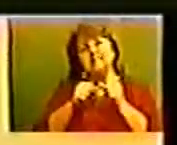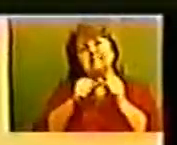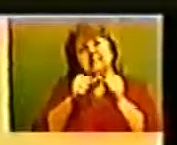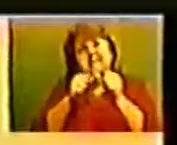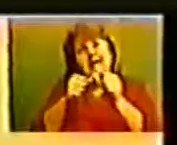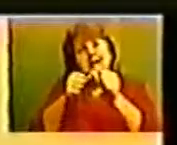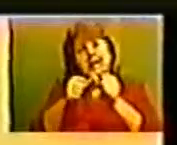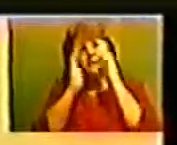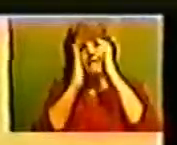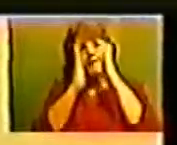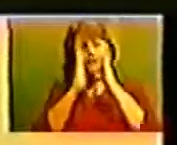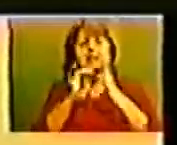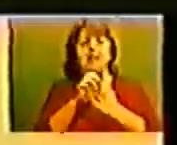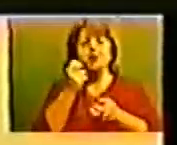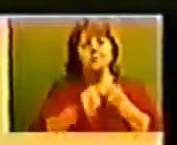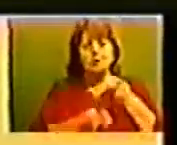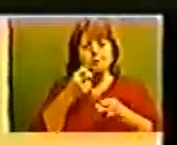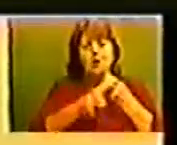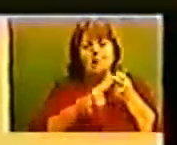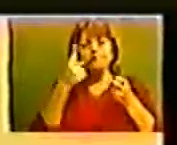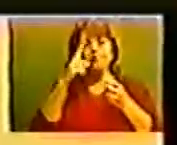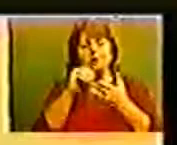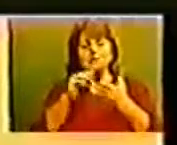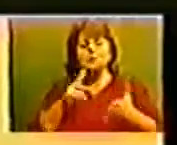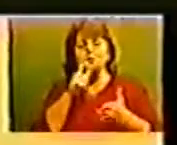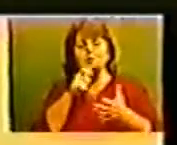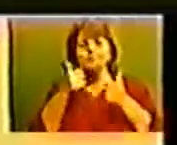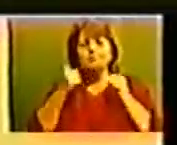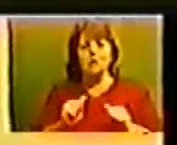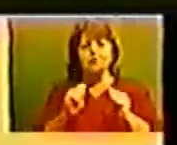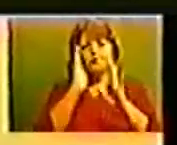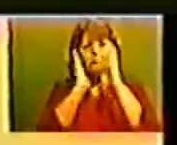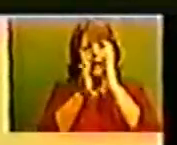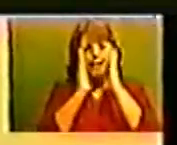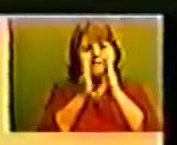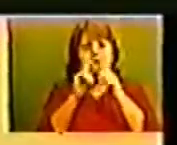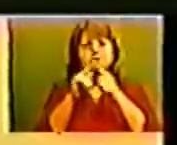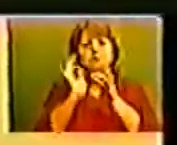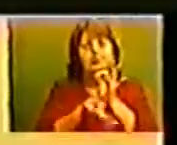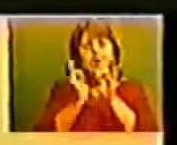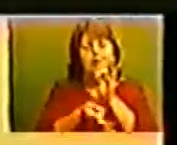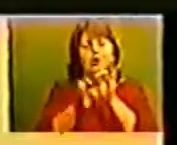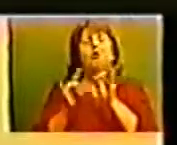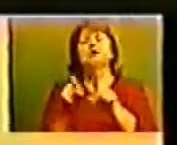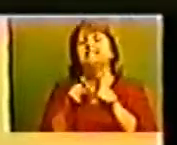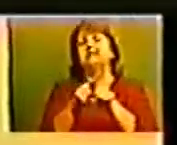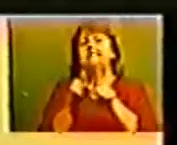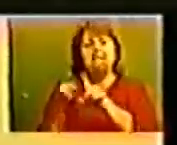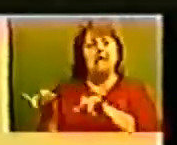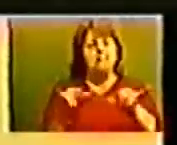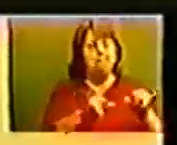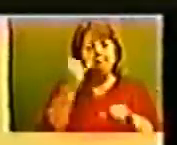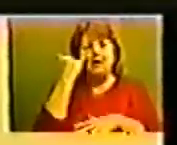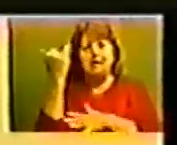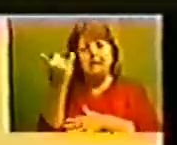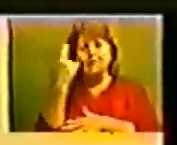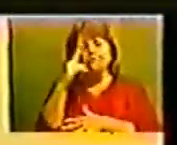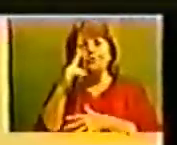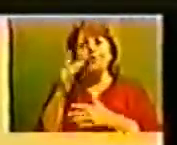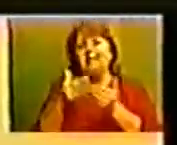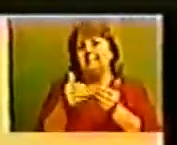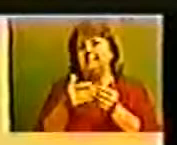sustained attention, which can be a problem for a student who's trying to pay attention to an interpreter. The same goes for the fact that they are